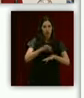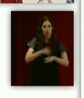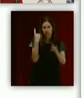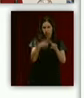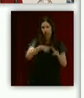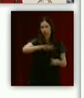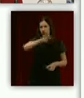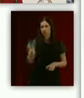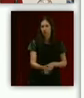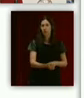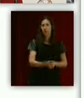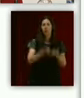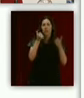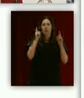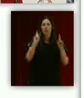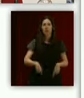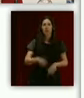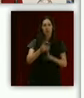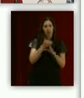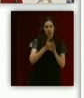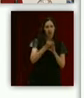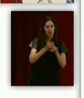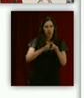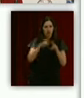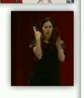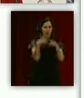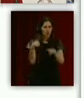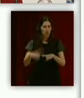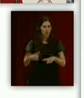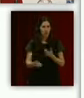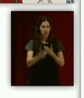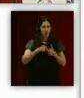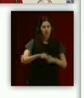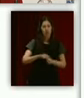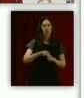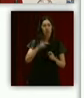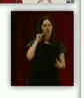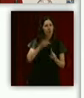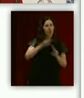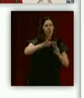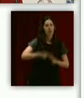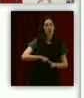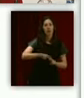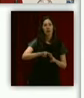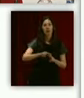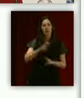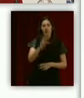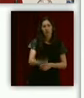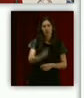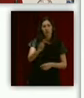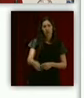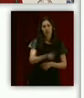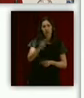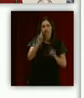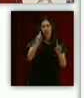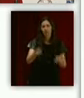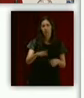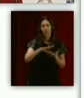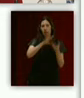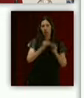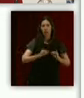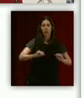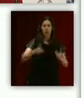to widen the research population so that we can take into account people with different type pathologies, degrees, and